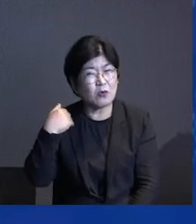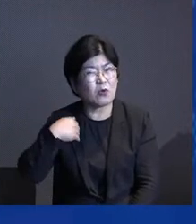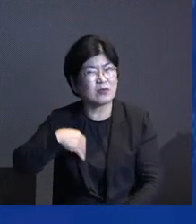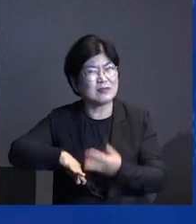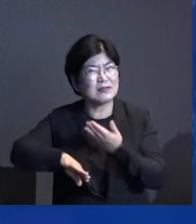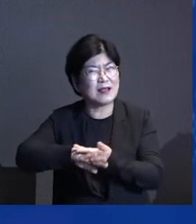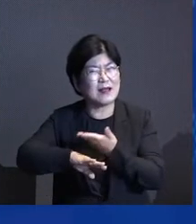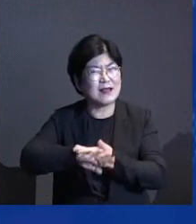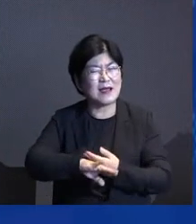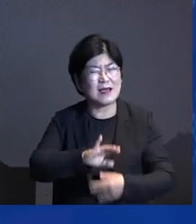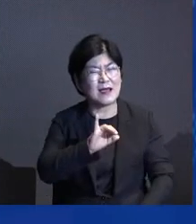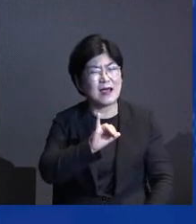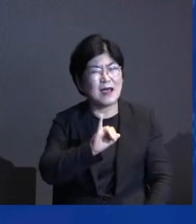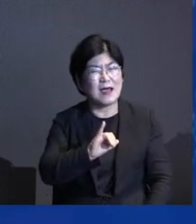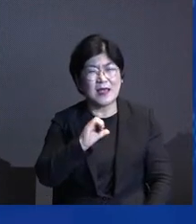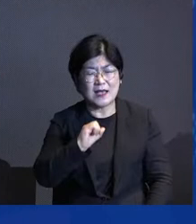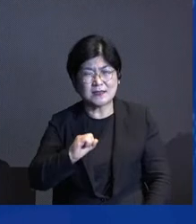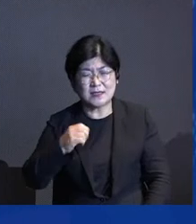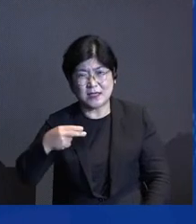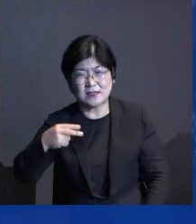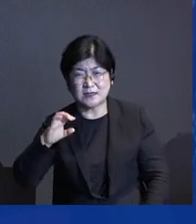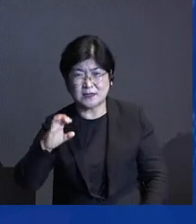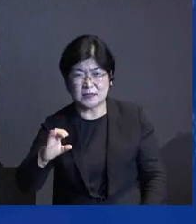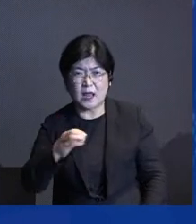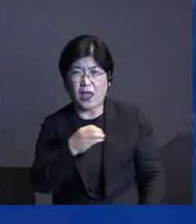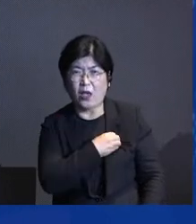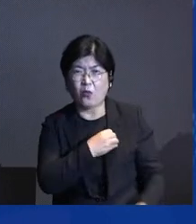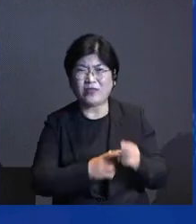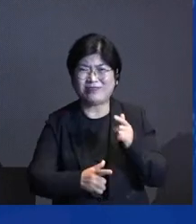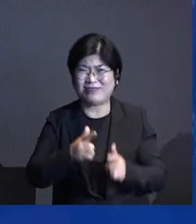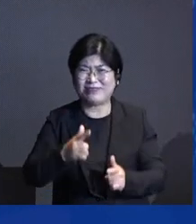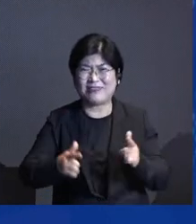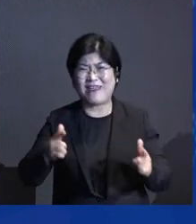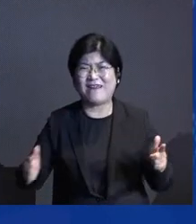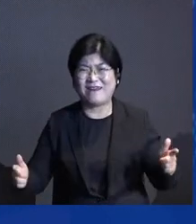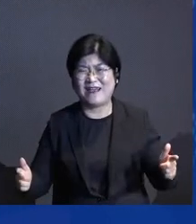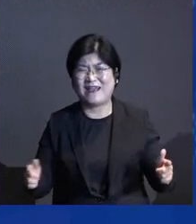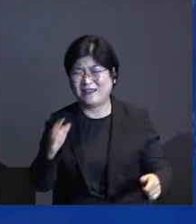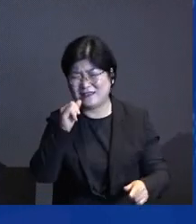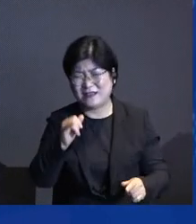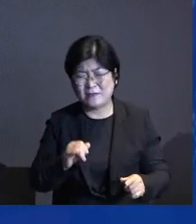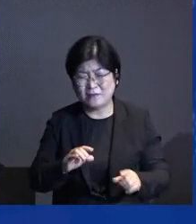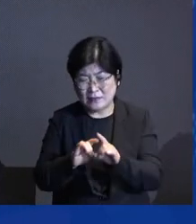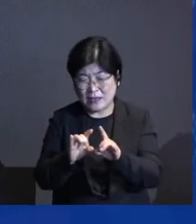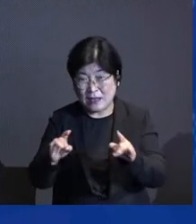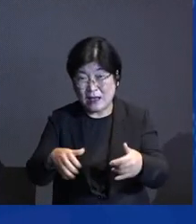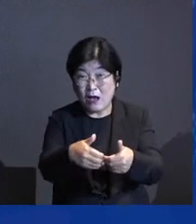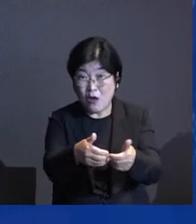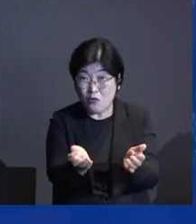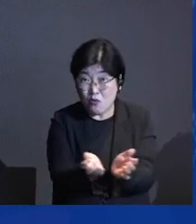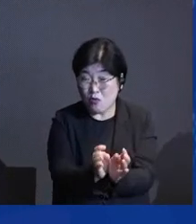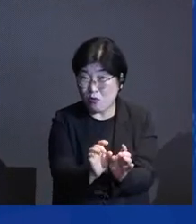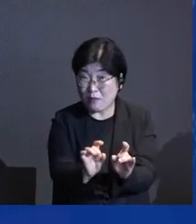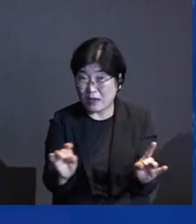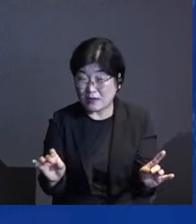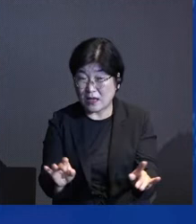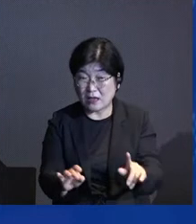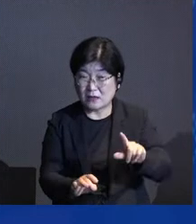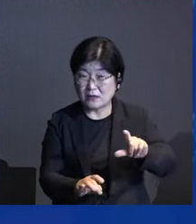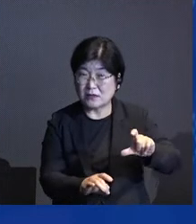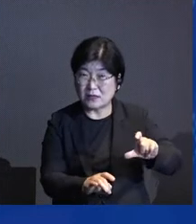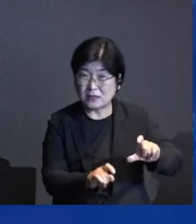is very diverse. We have each club will have about 50 to 70 active members, and